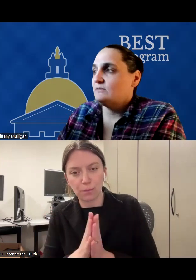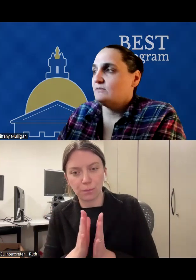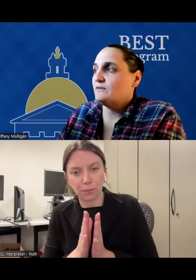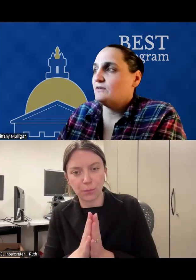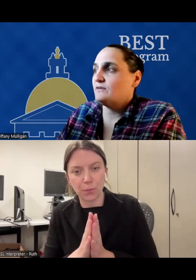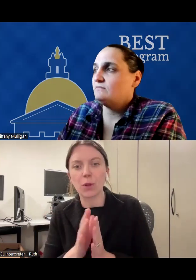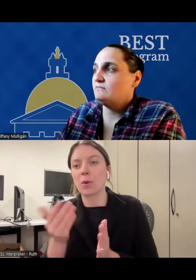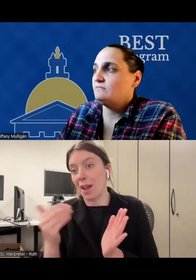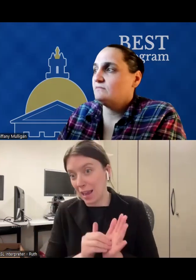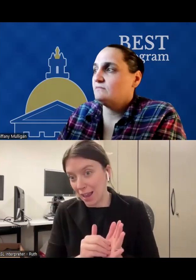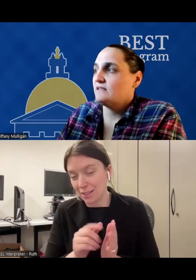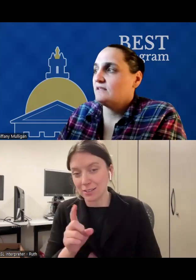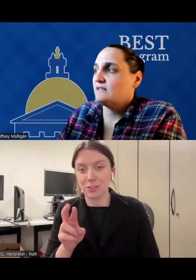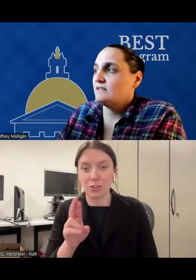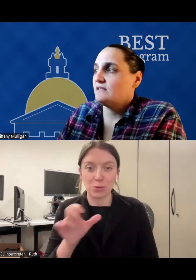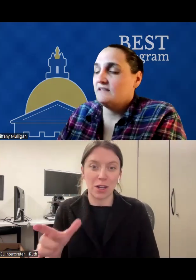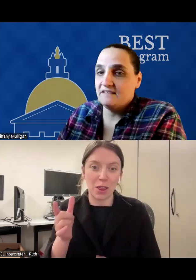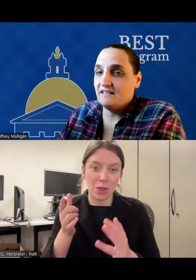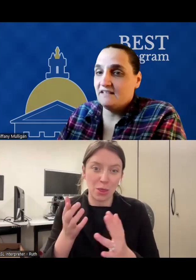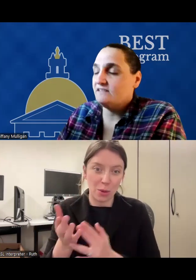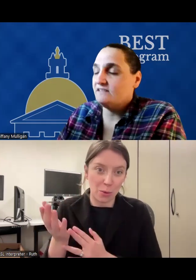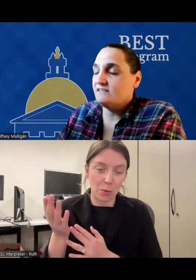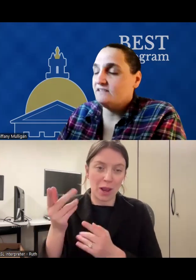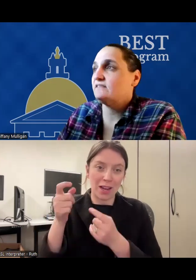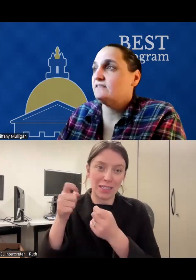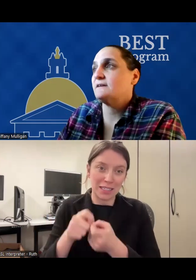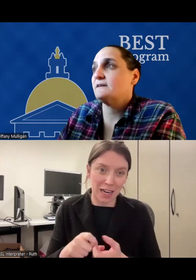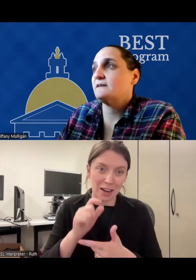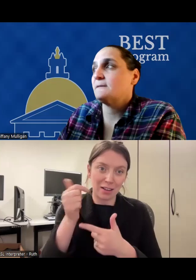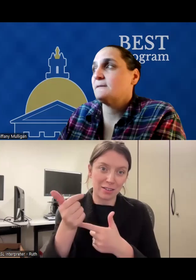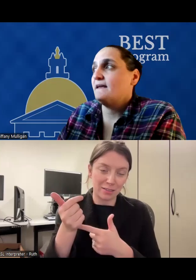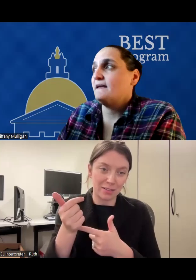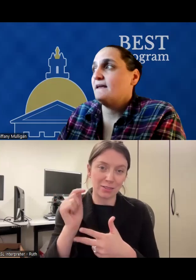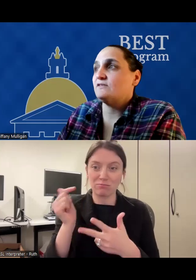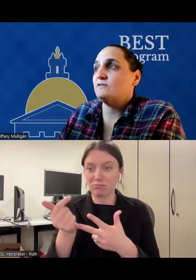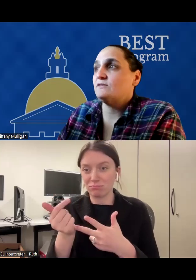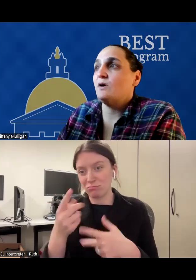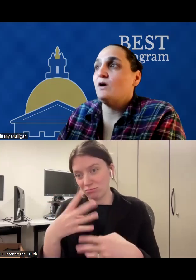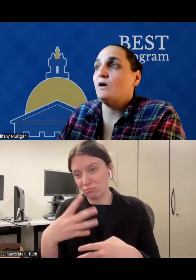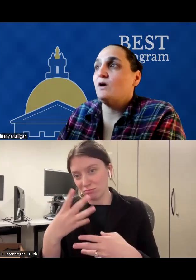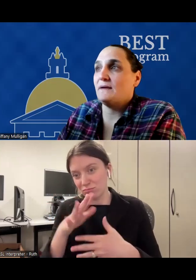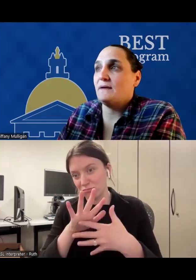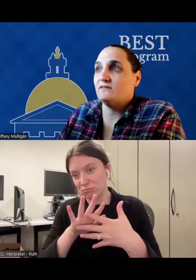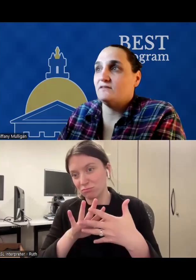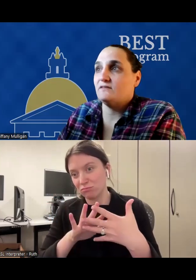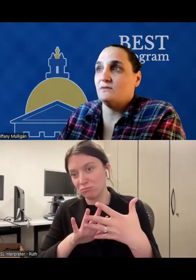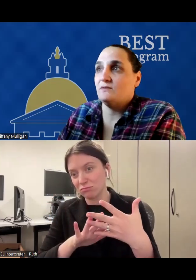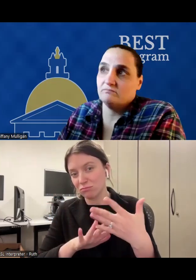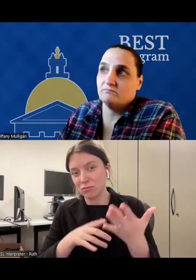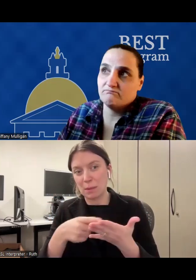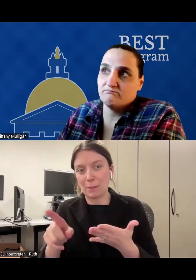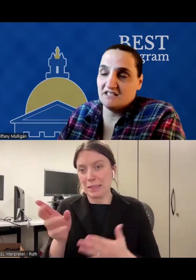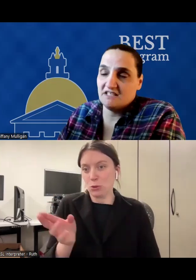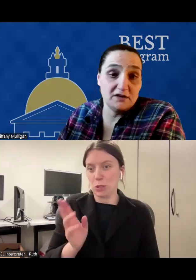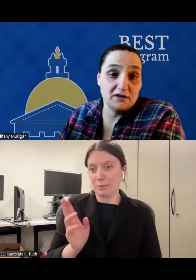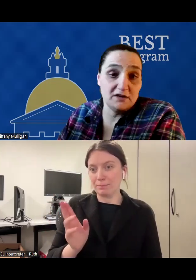drill through, and then again, details. And that shows you all the payments to